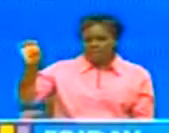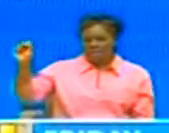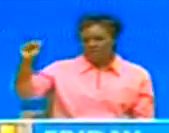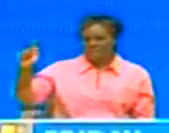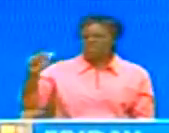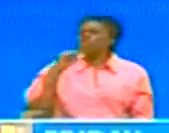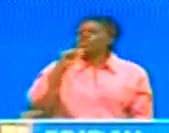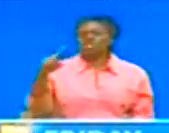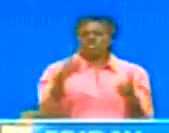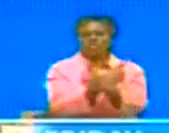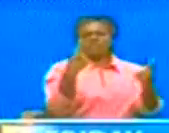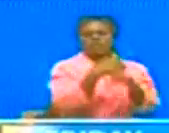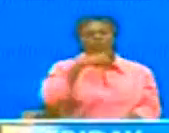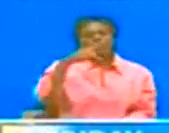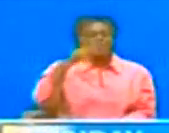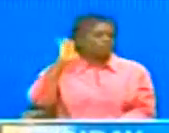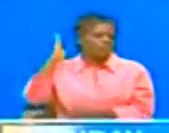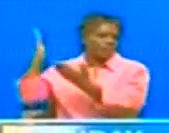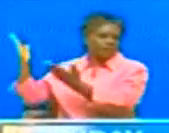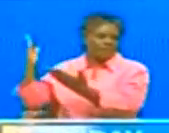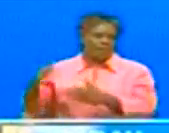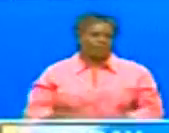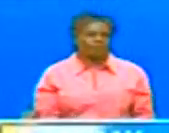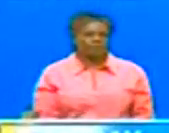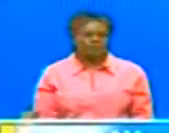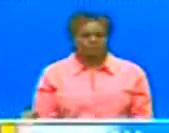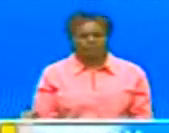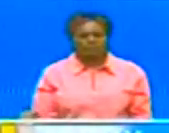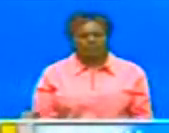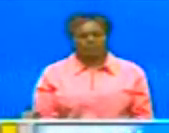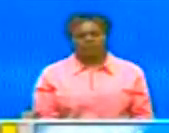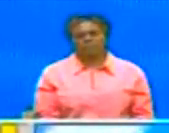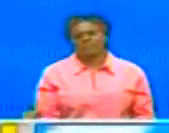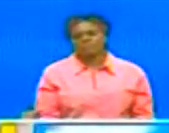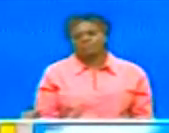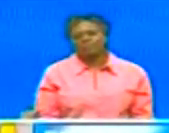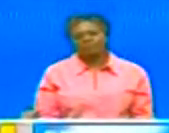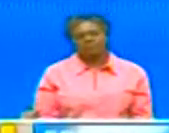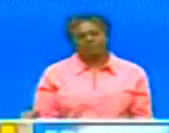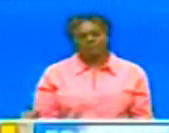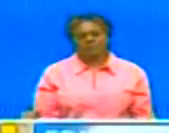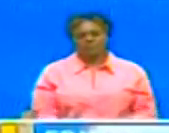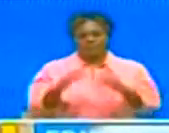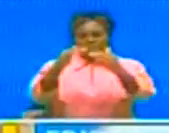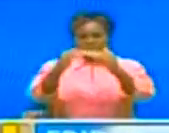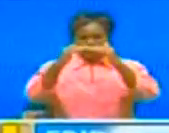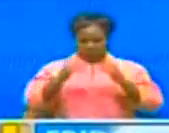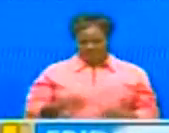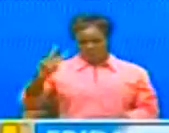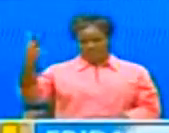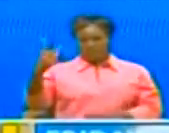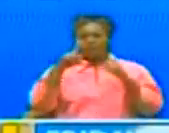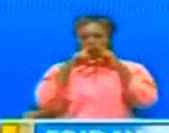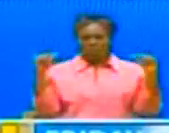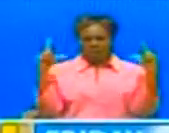damnedest, not damnedest. All right. Got it, Willis. Yes. Let's straight move on to the second